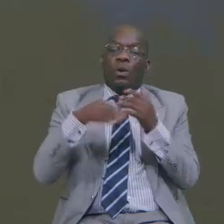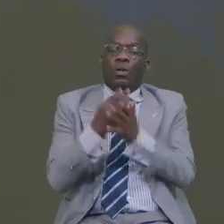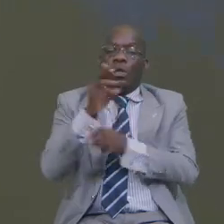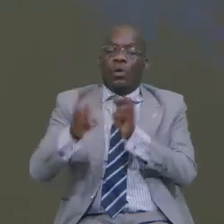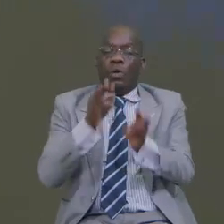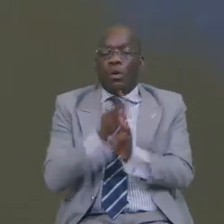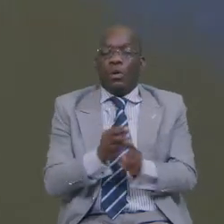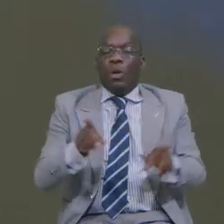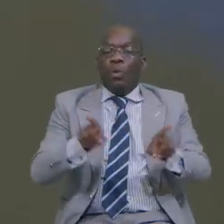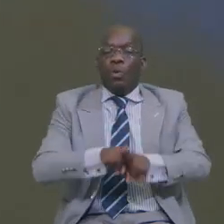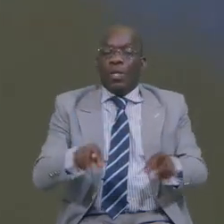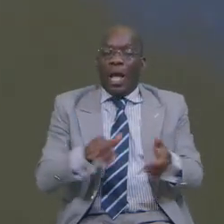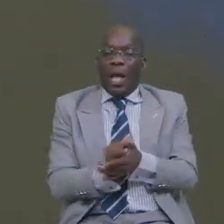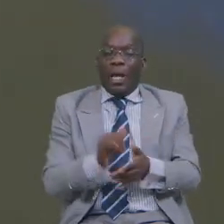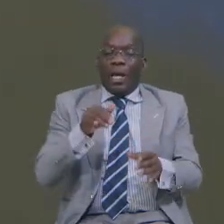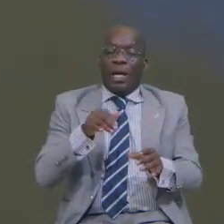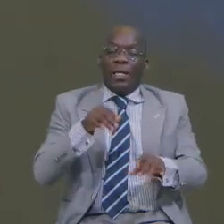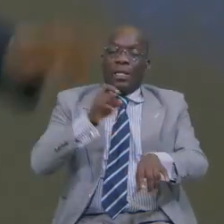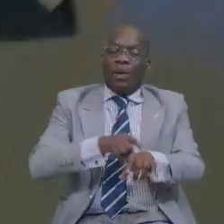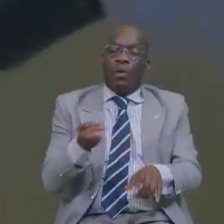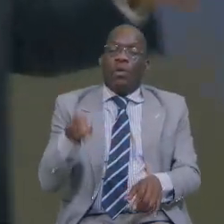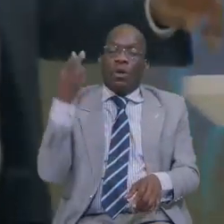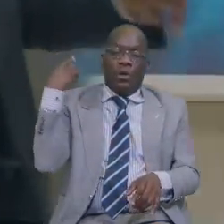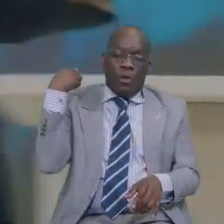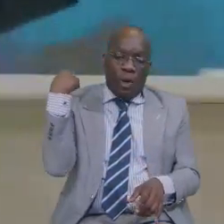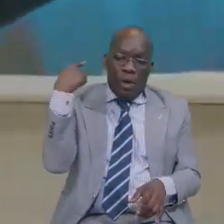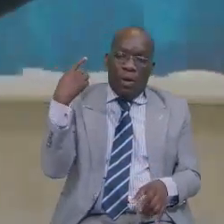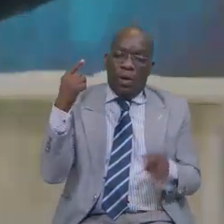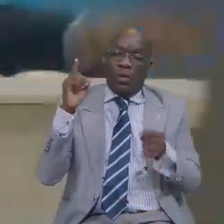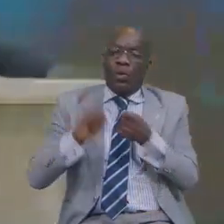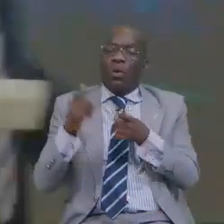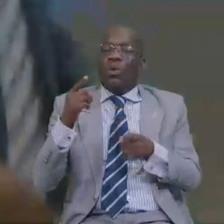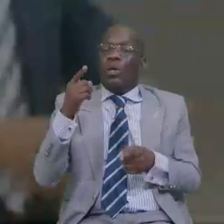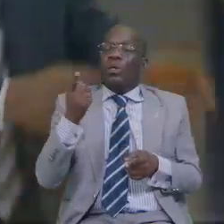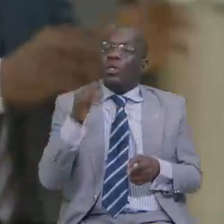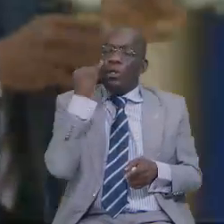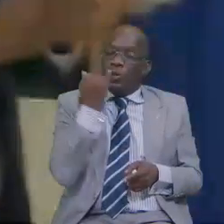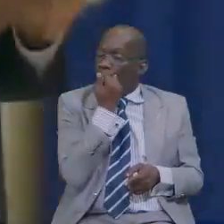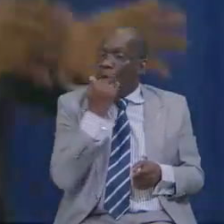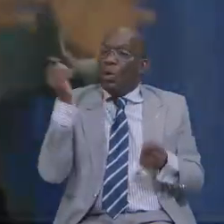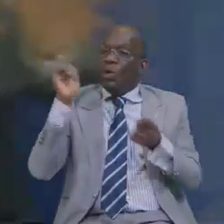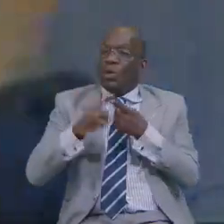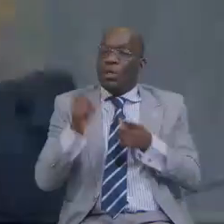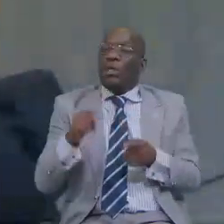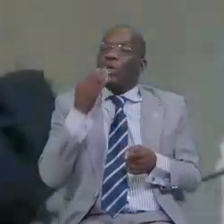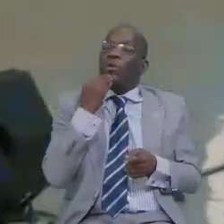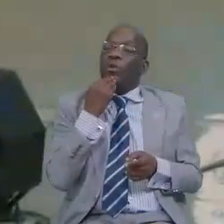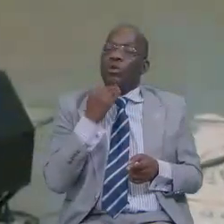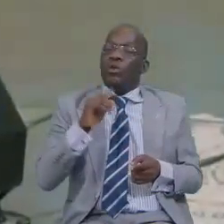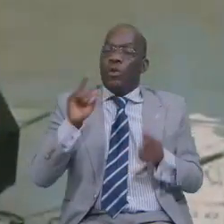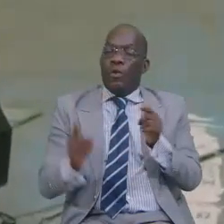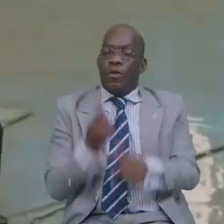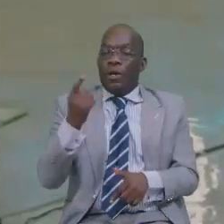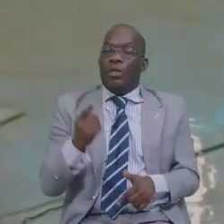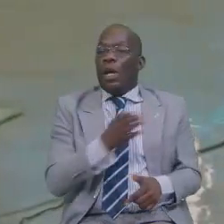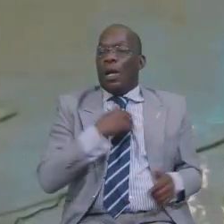of Israel. To the Jew first, and then to the Gentiles. And because it was to the Jew